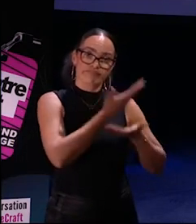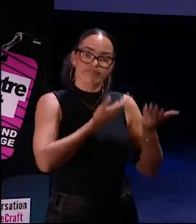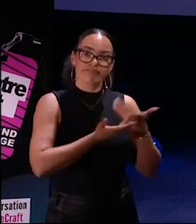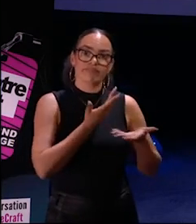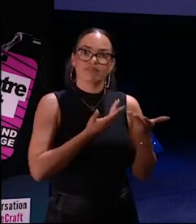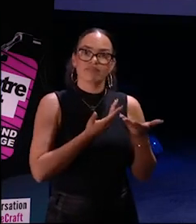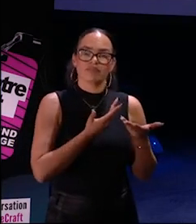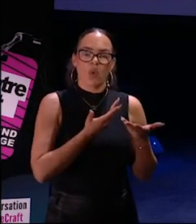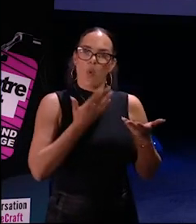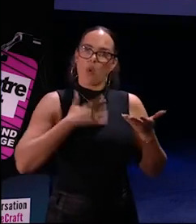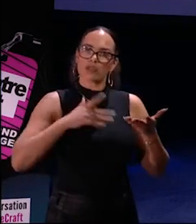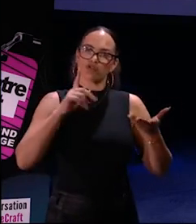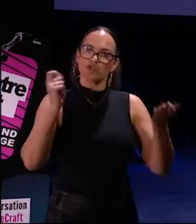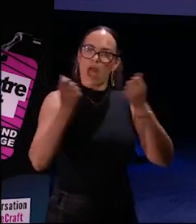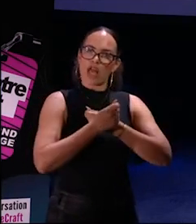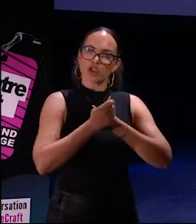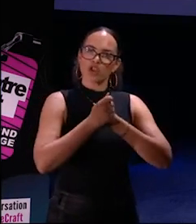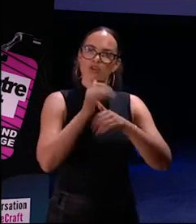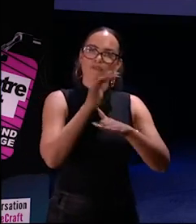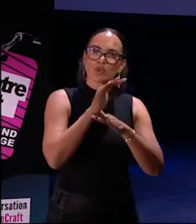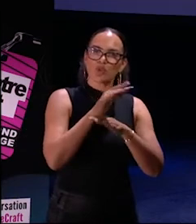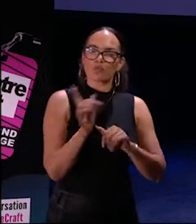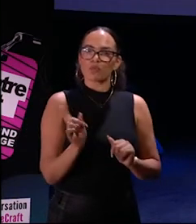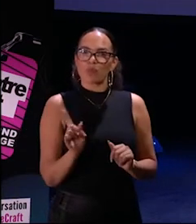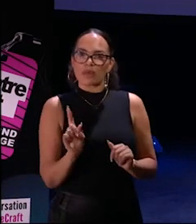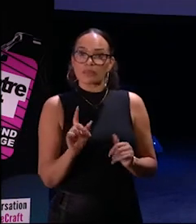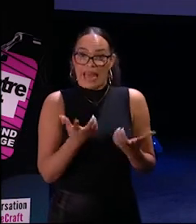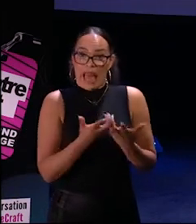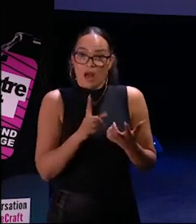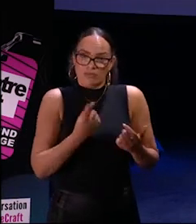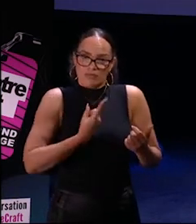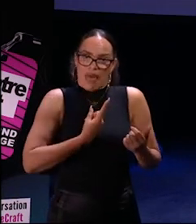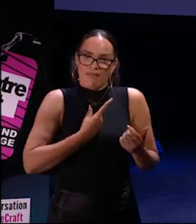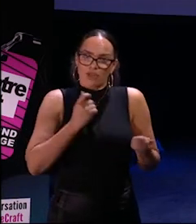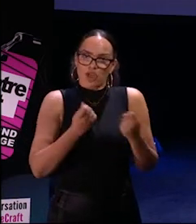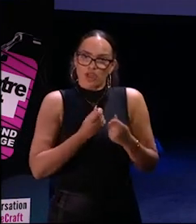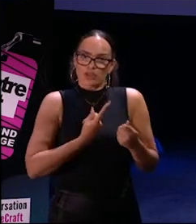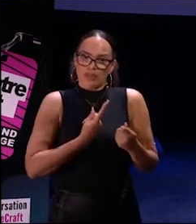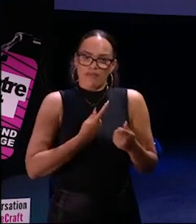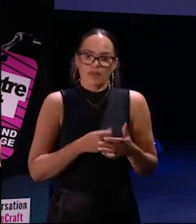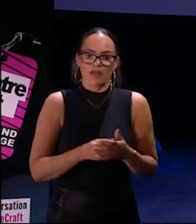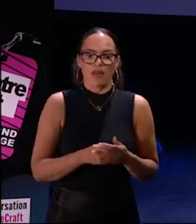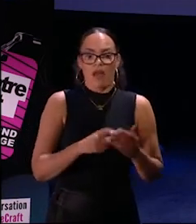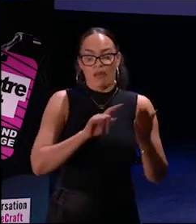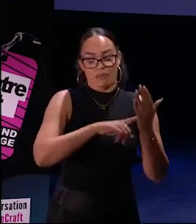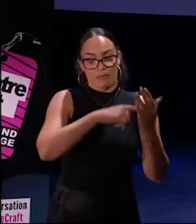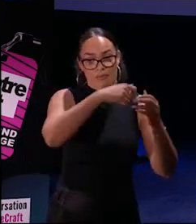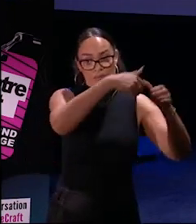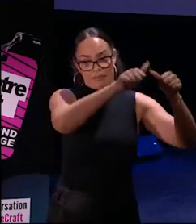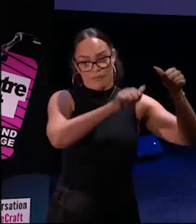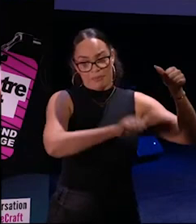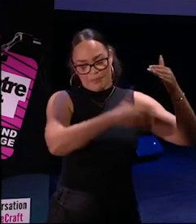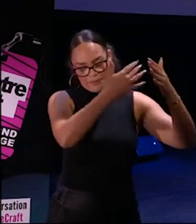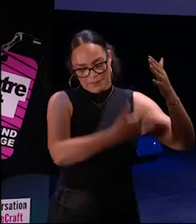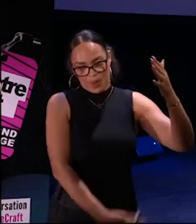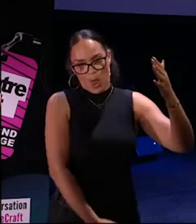what you'd like to see changed and how you're going about that, and then others can. I mean, the list is very, very long. I do